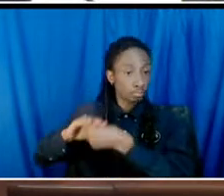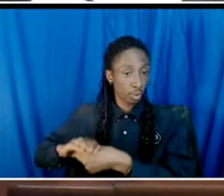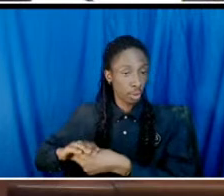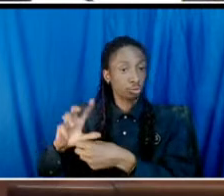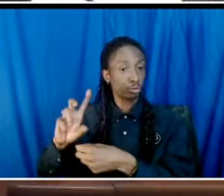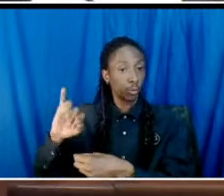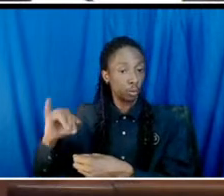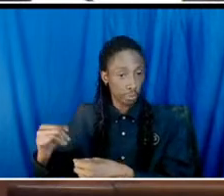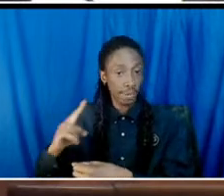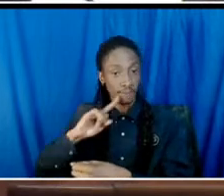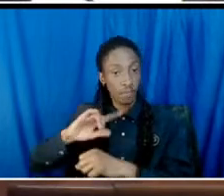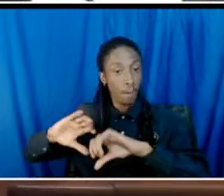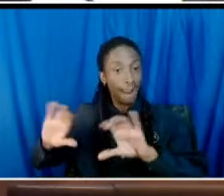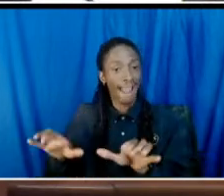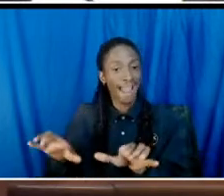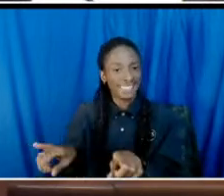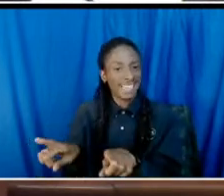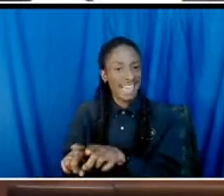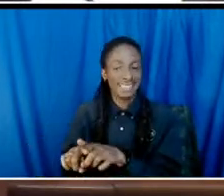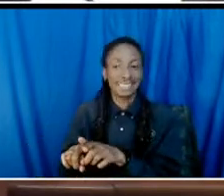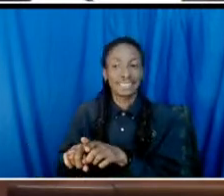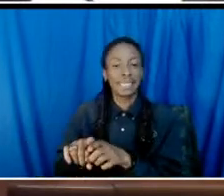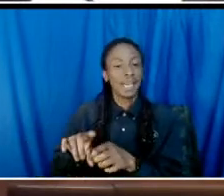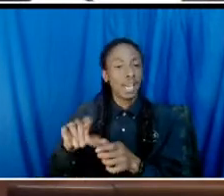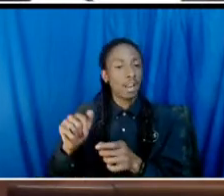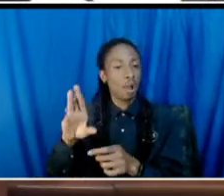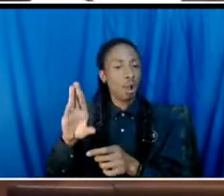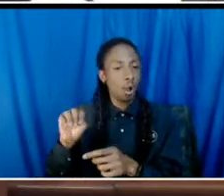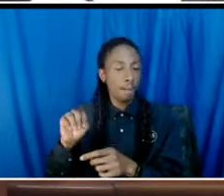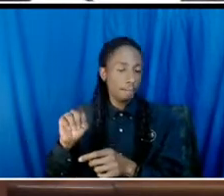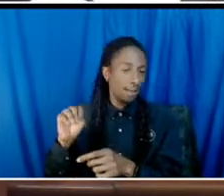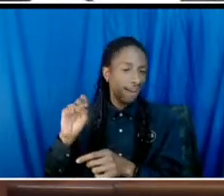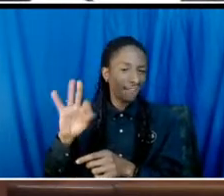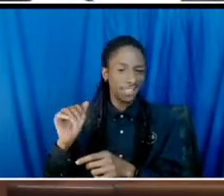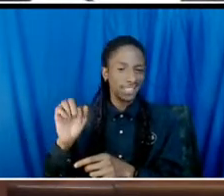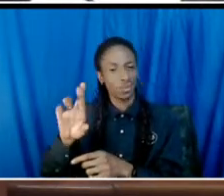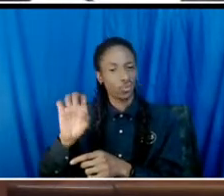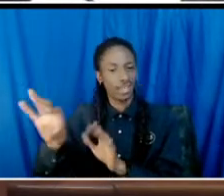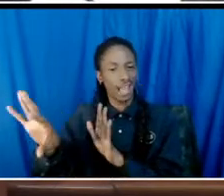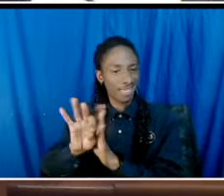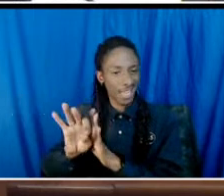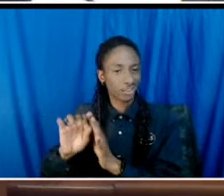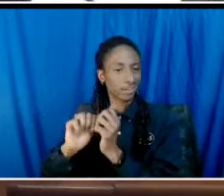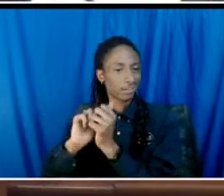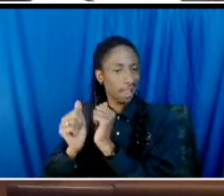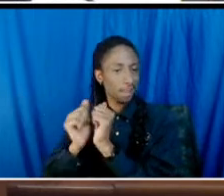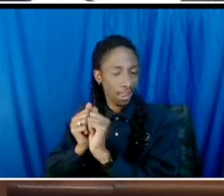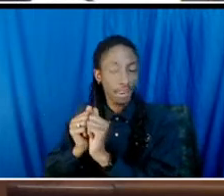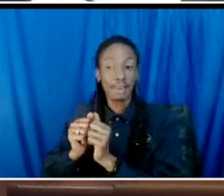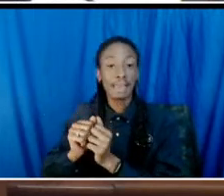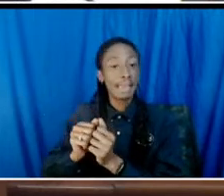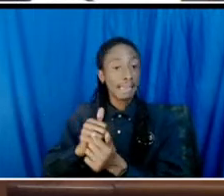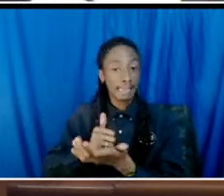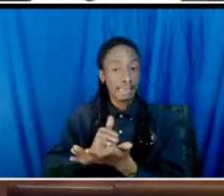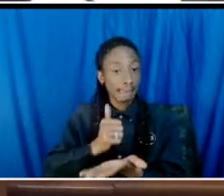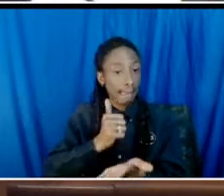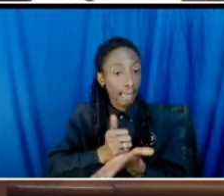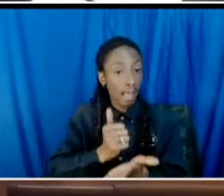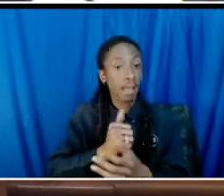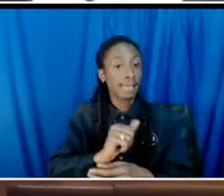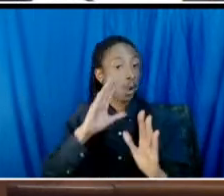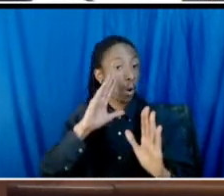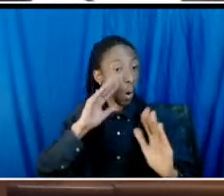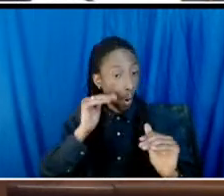act as an arm of his reelection campaign. He hoped law enforcement officials would give